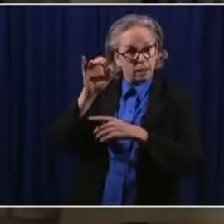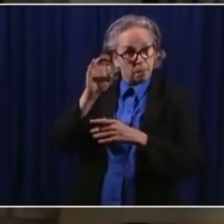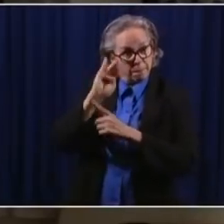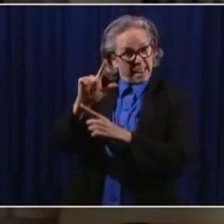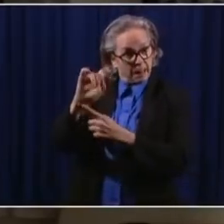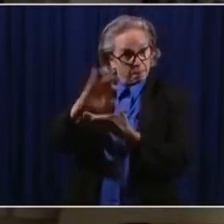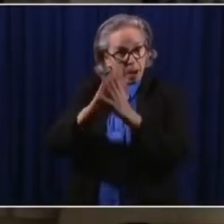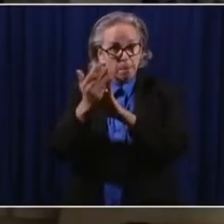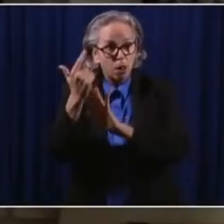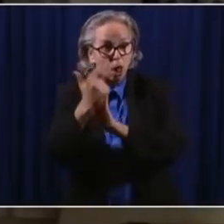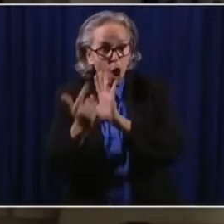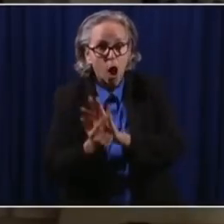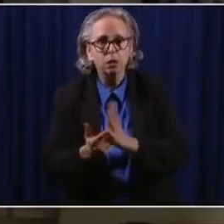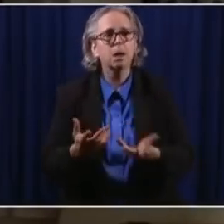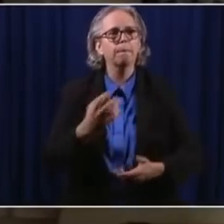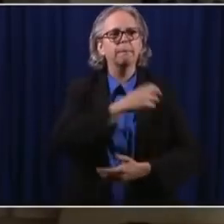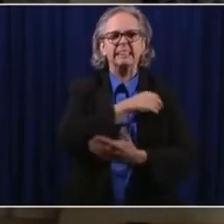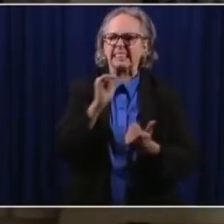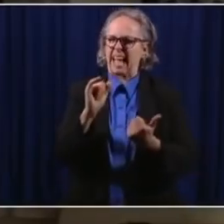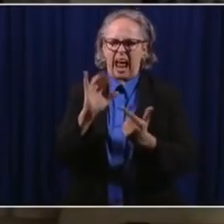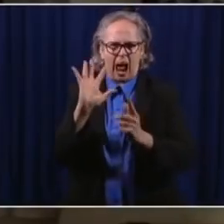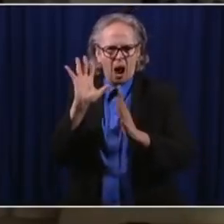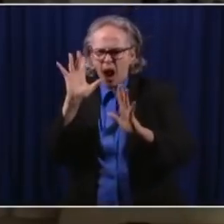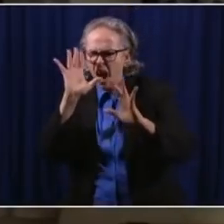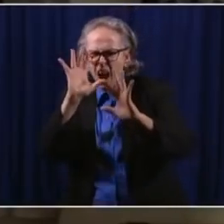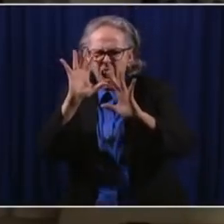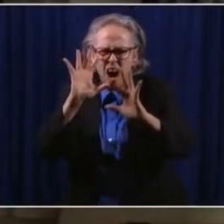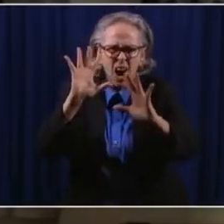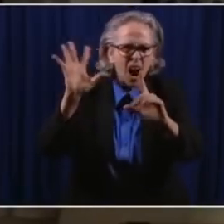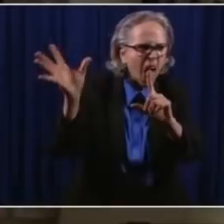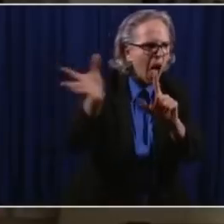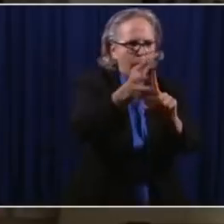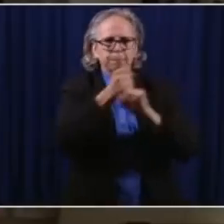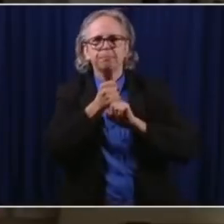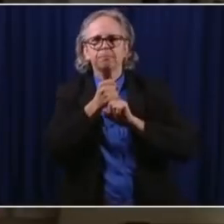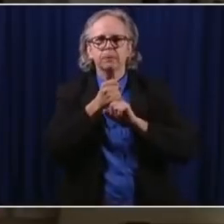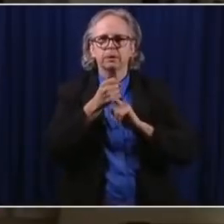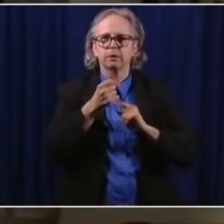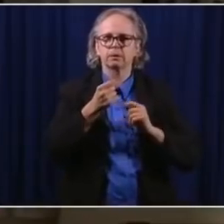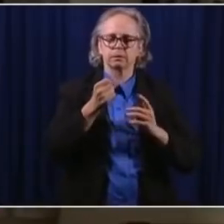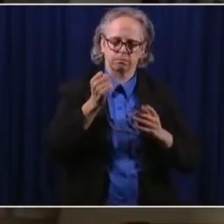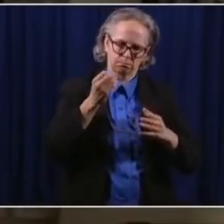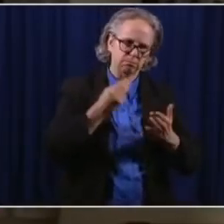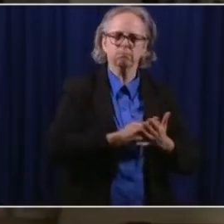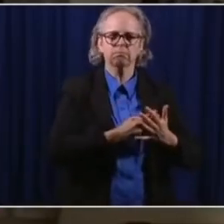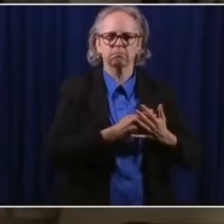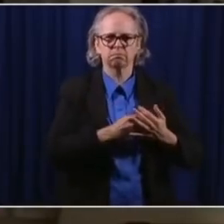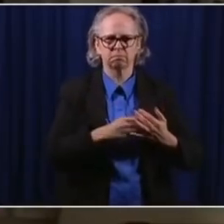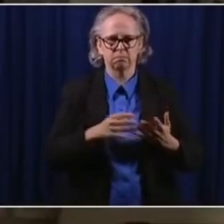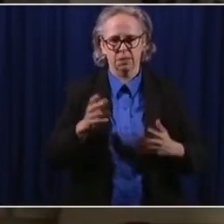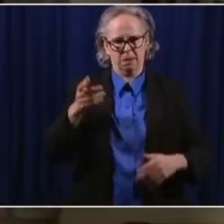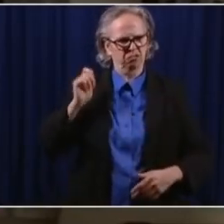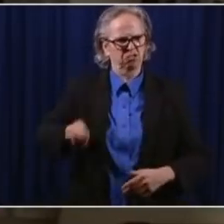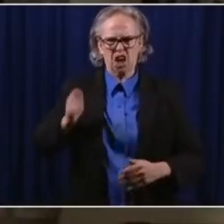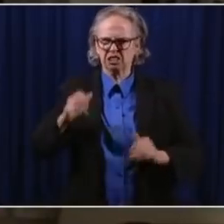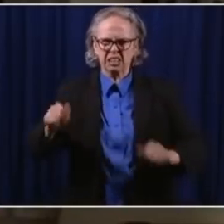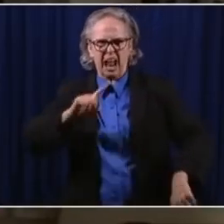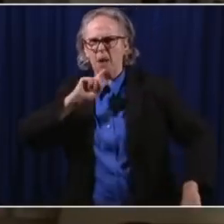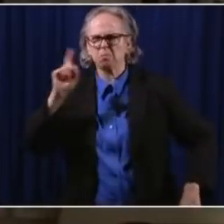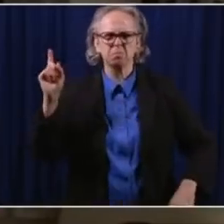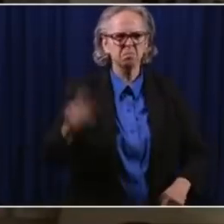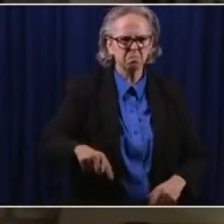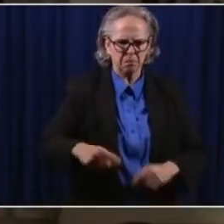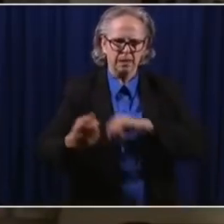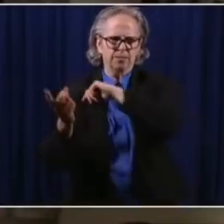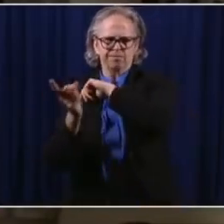they commit an offense and get them off the streets and give the judge the discretion to sentence them for a significant period